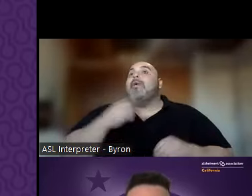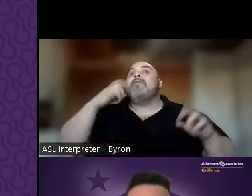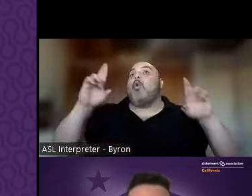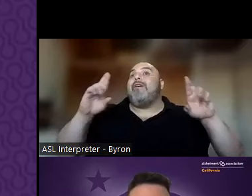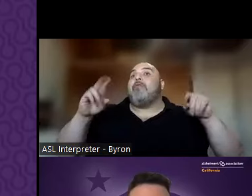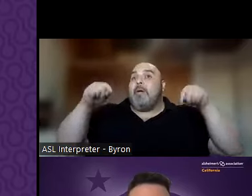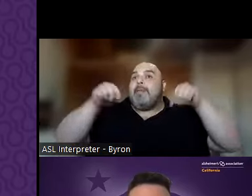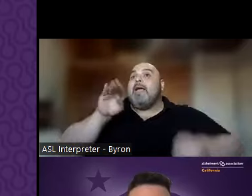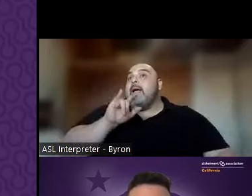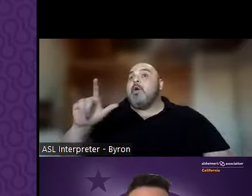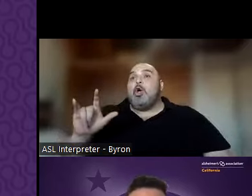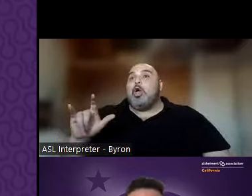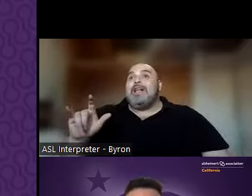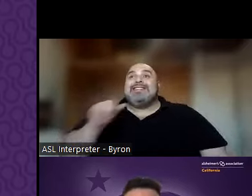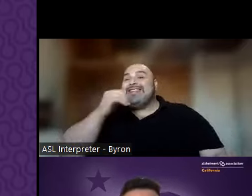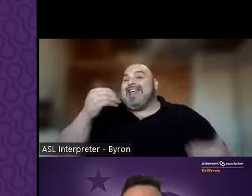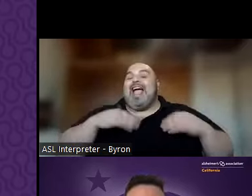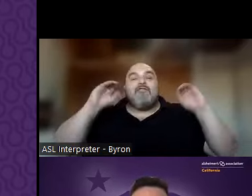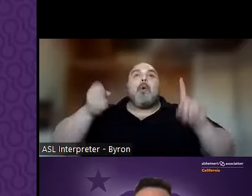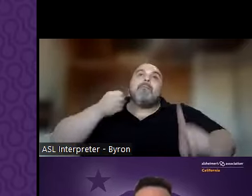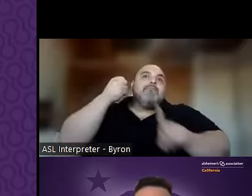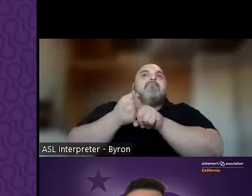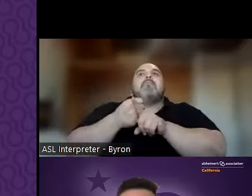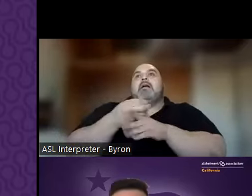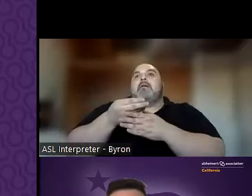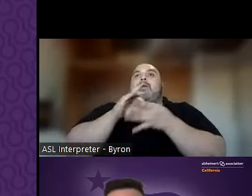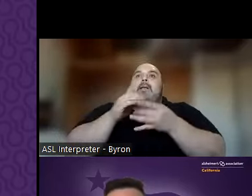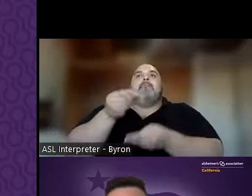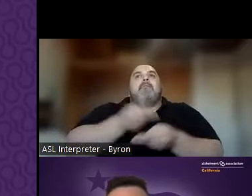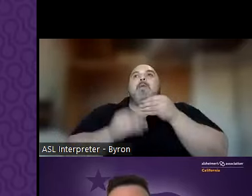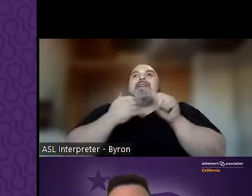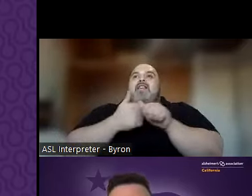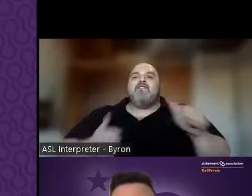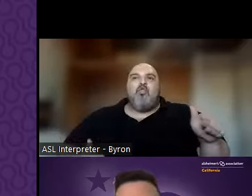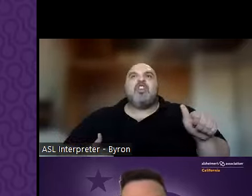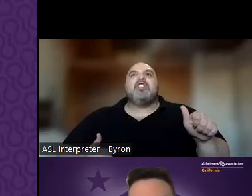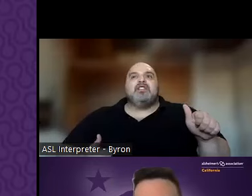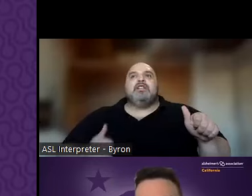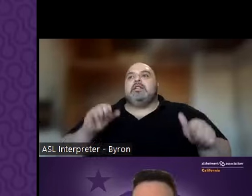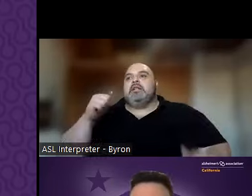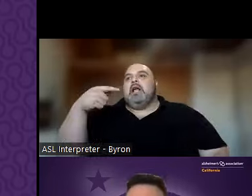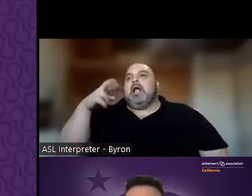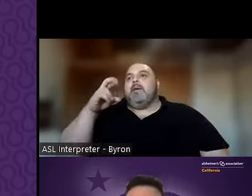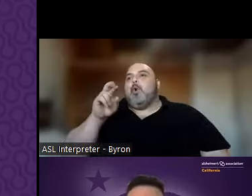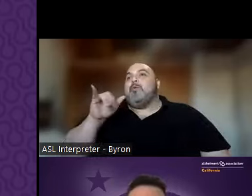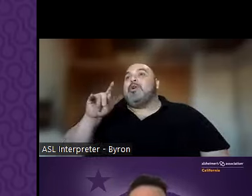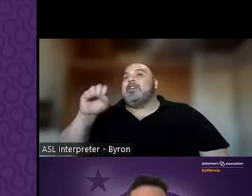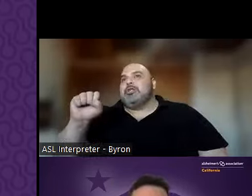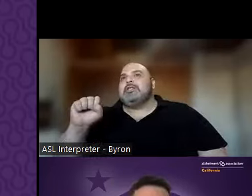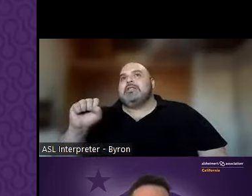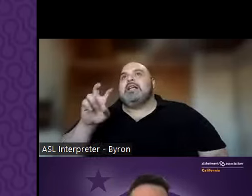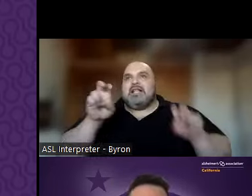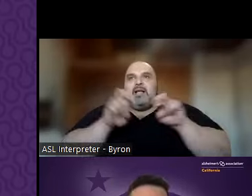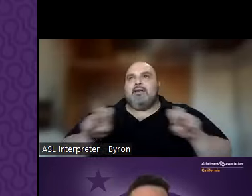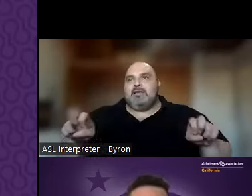bill carries with it no fiscal impact to the state, so we can avoid the treacherous appropriation committees.